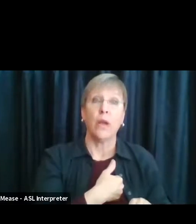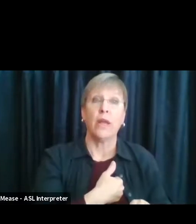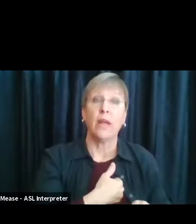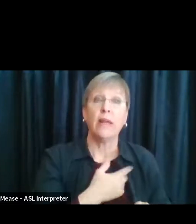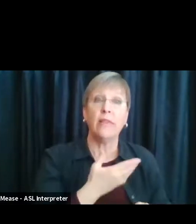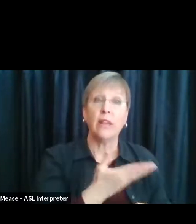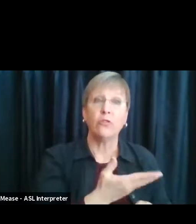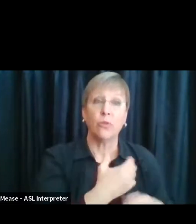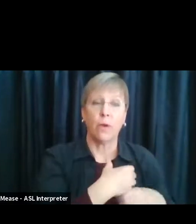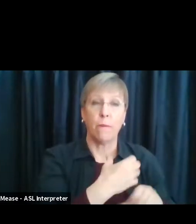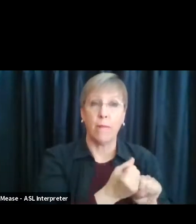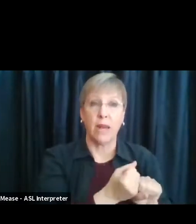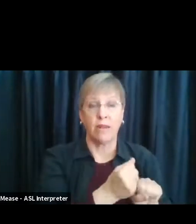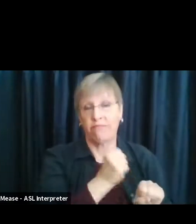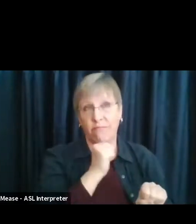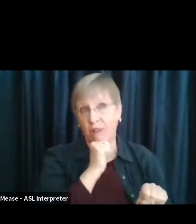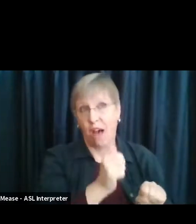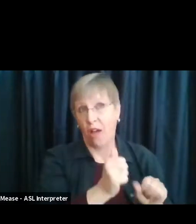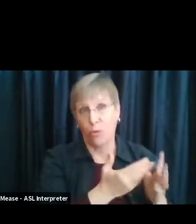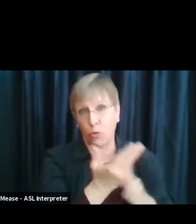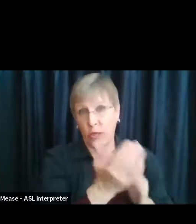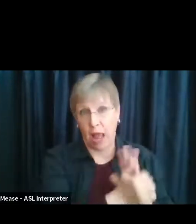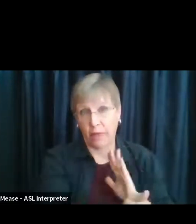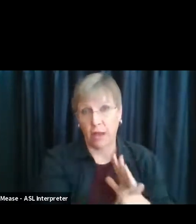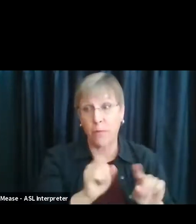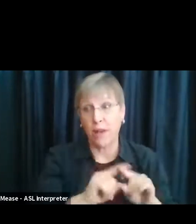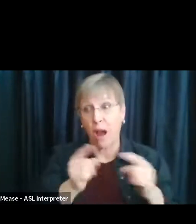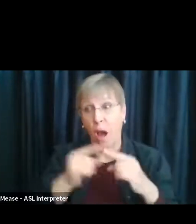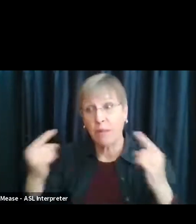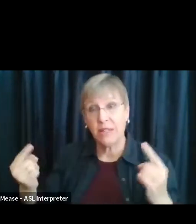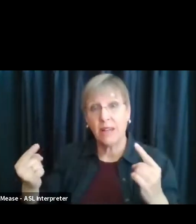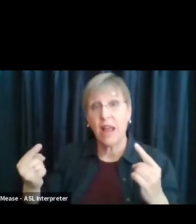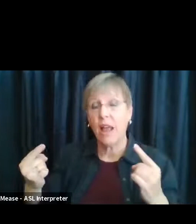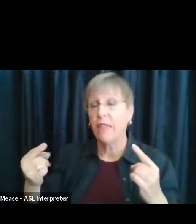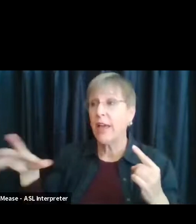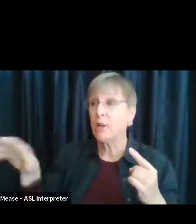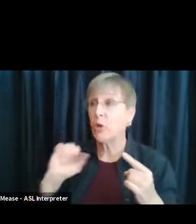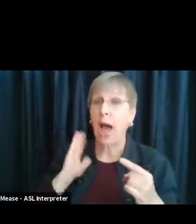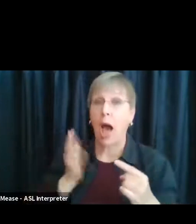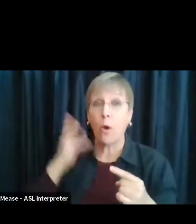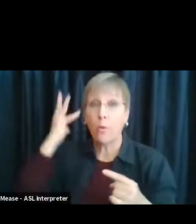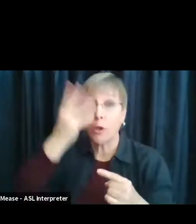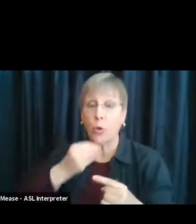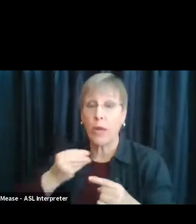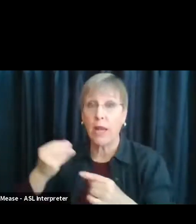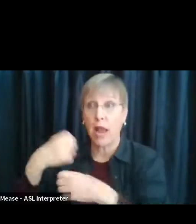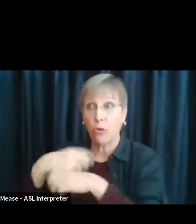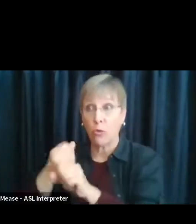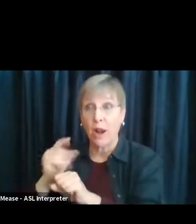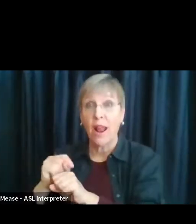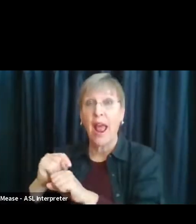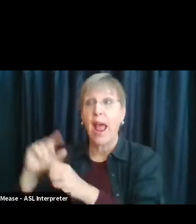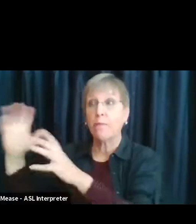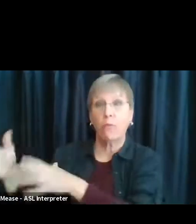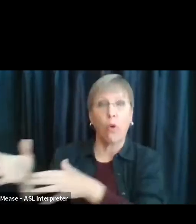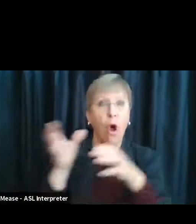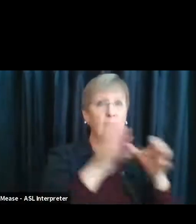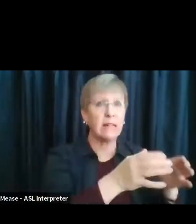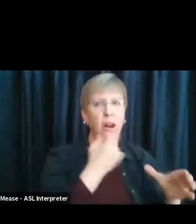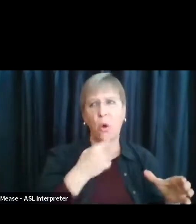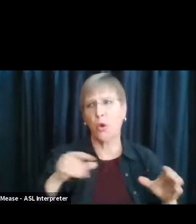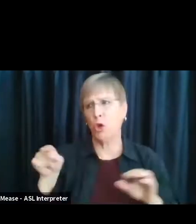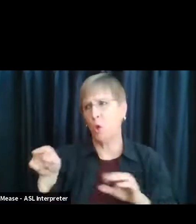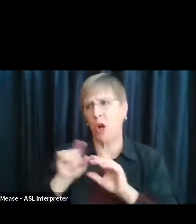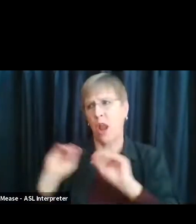by talent. And on the other side, they took all the beauty we created and took it off and said, well, you're no one